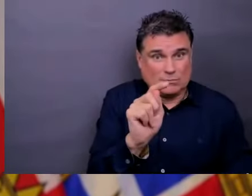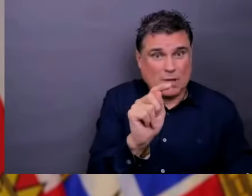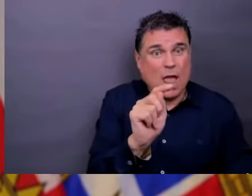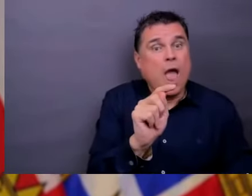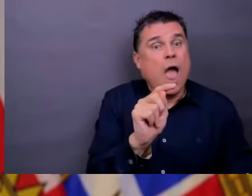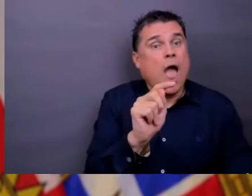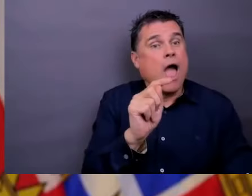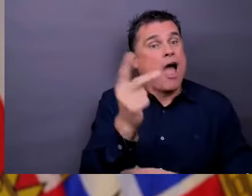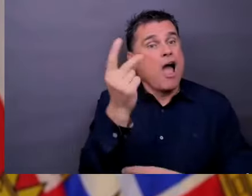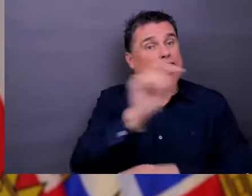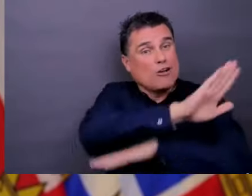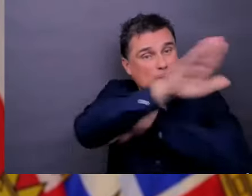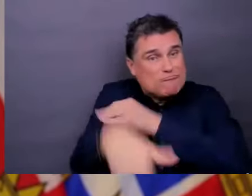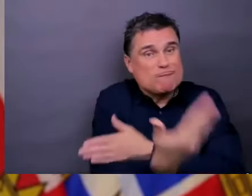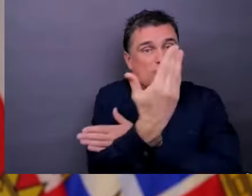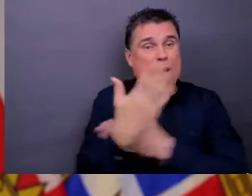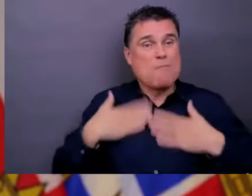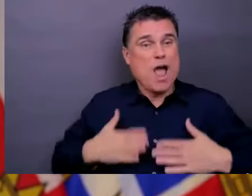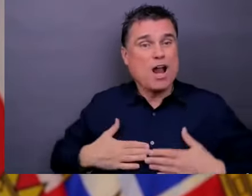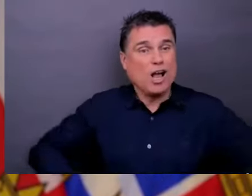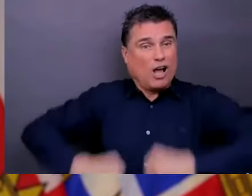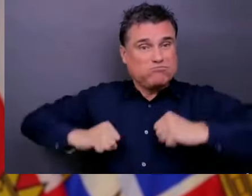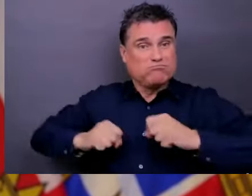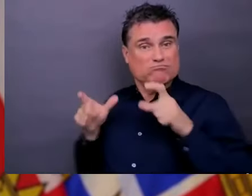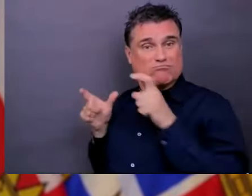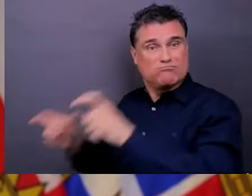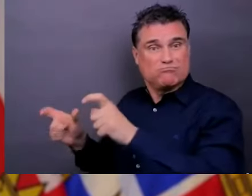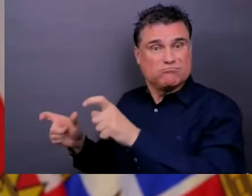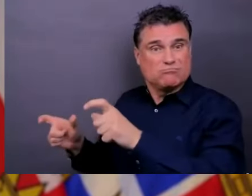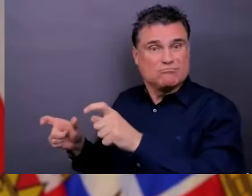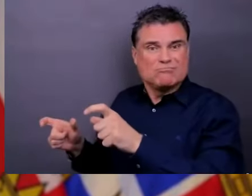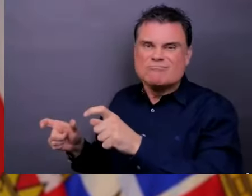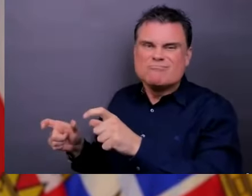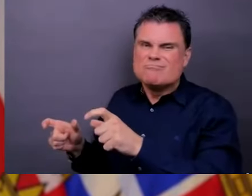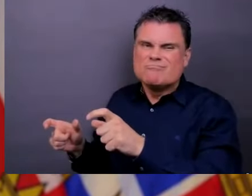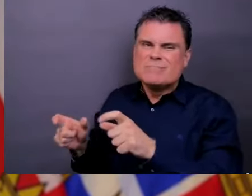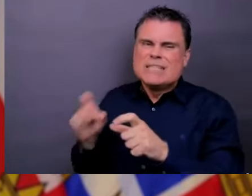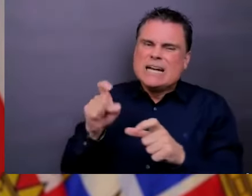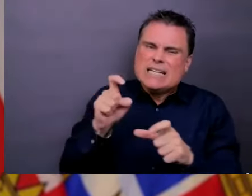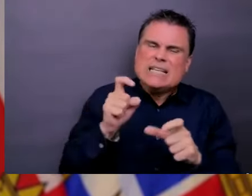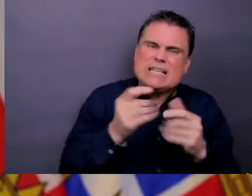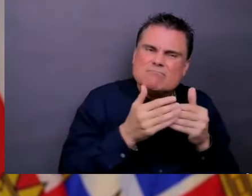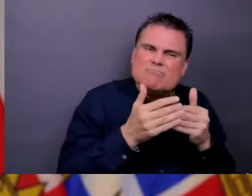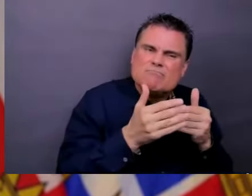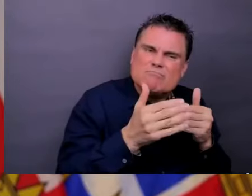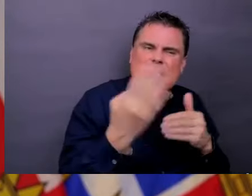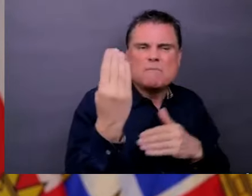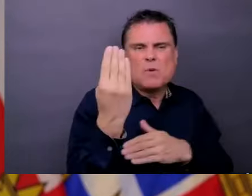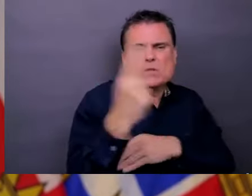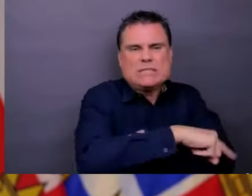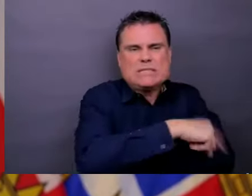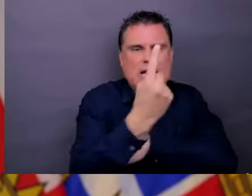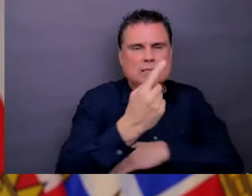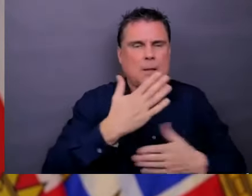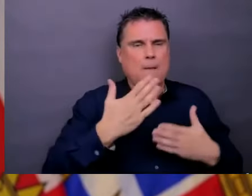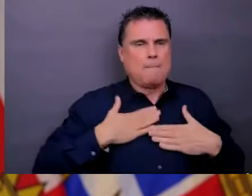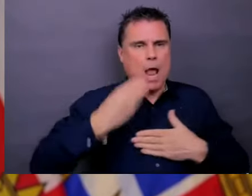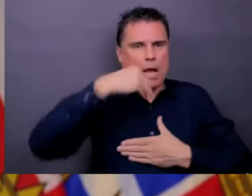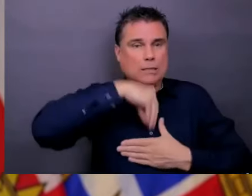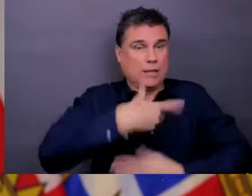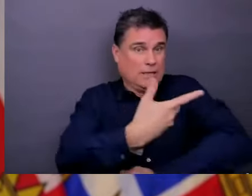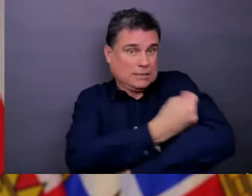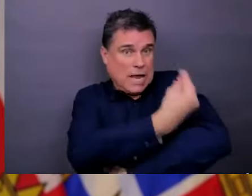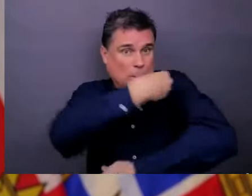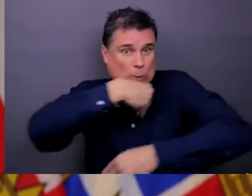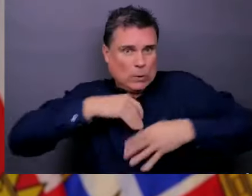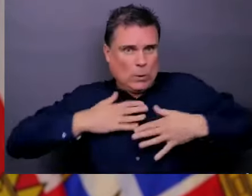the effects that we have not yet passed that critical period of time for everybody who's been immunized. But what we